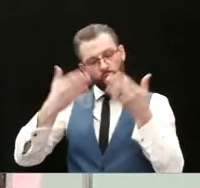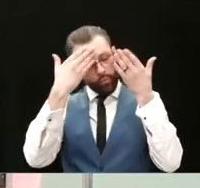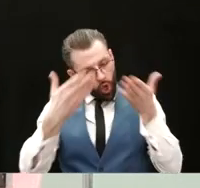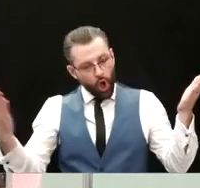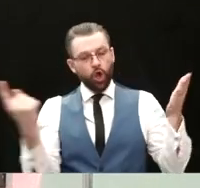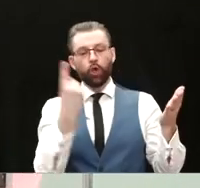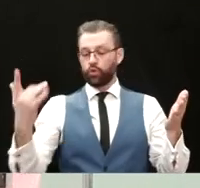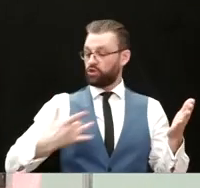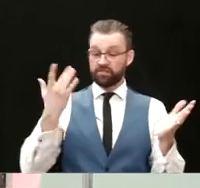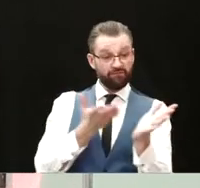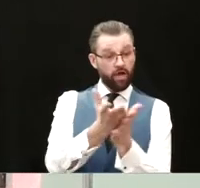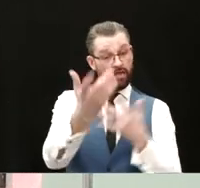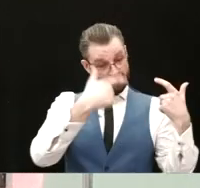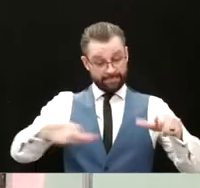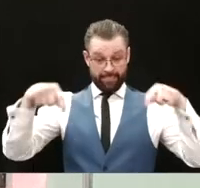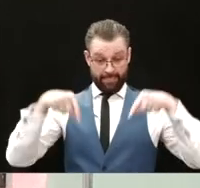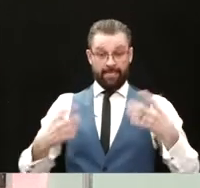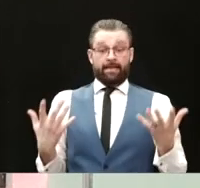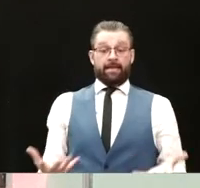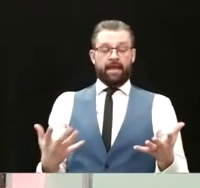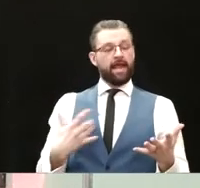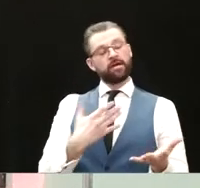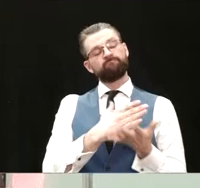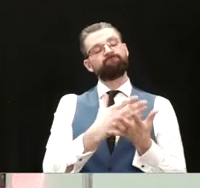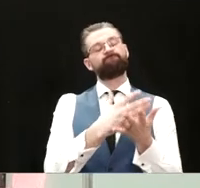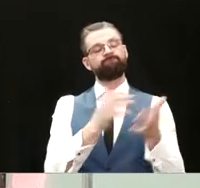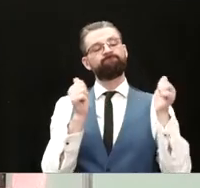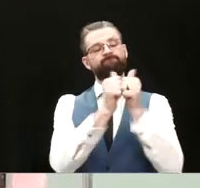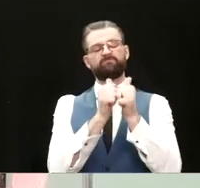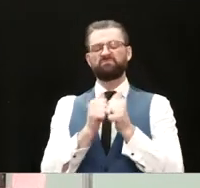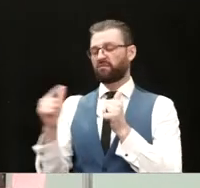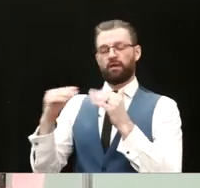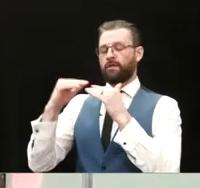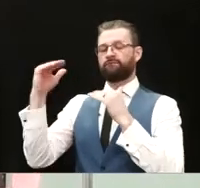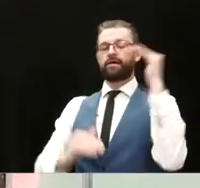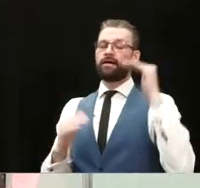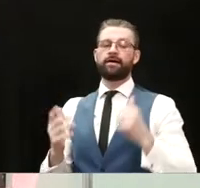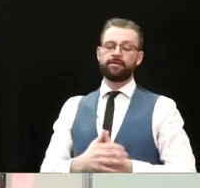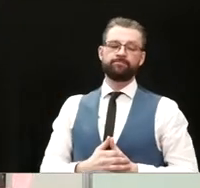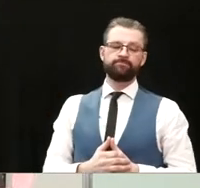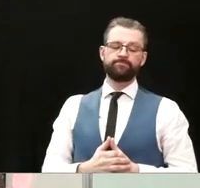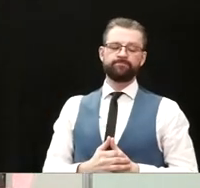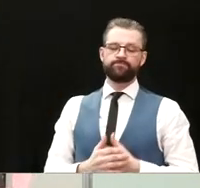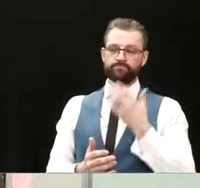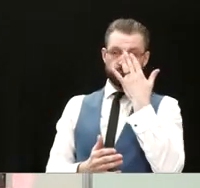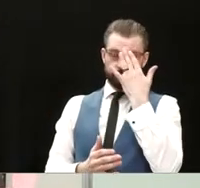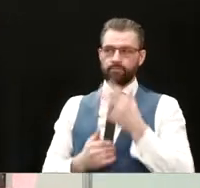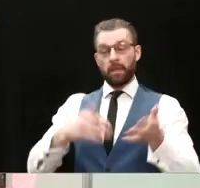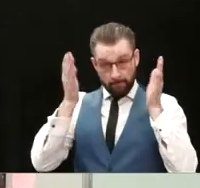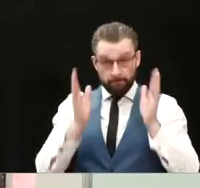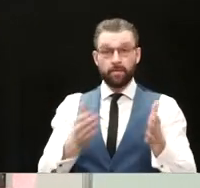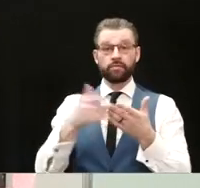still with us and reaffirm our shared goals of mutual understanding and justice. We must make sure that